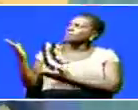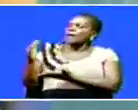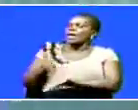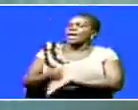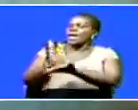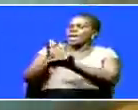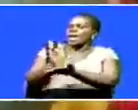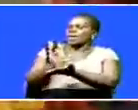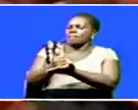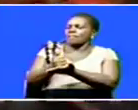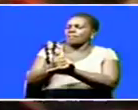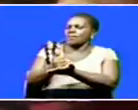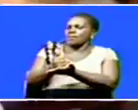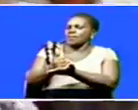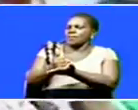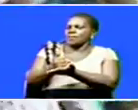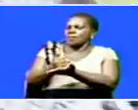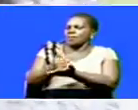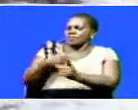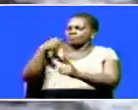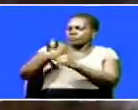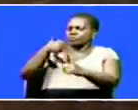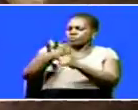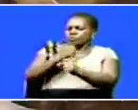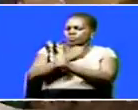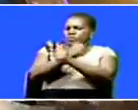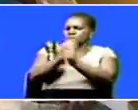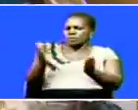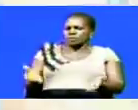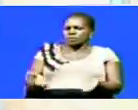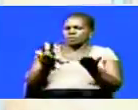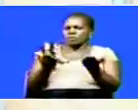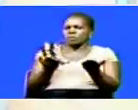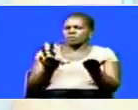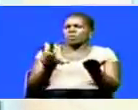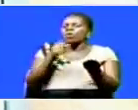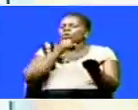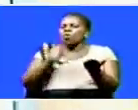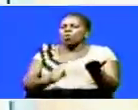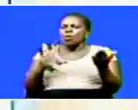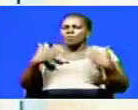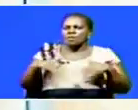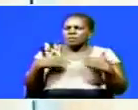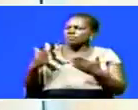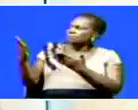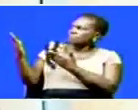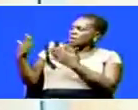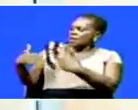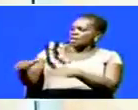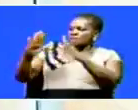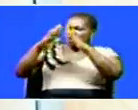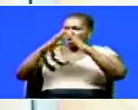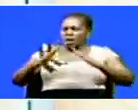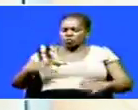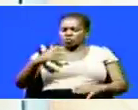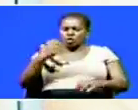has dedicated her life to fighting for the protection and enhancement of the welfare of the aged. She leaves her house